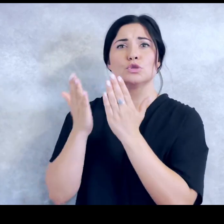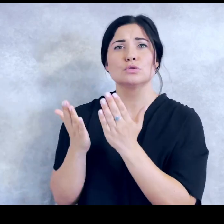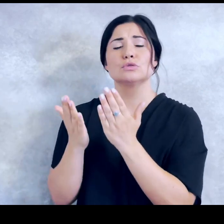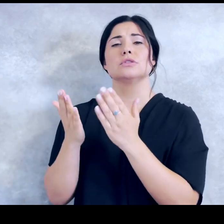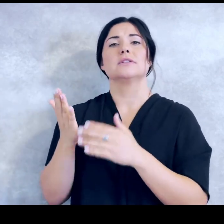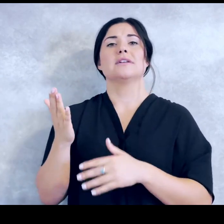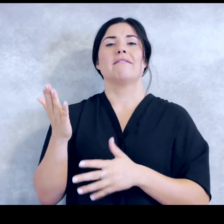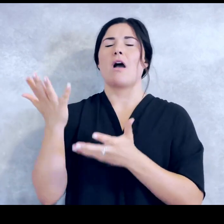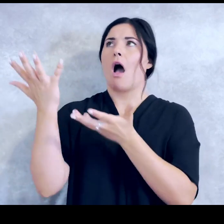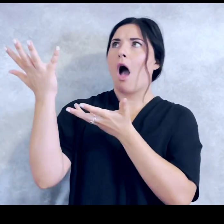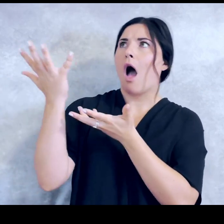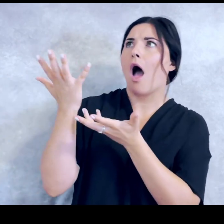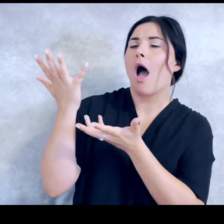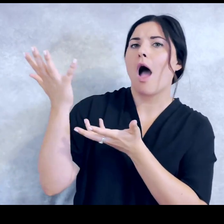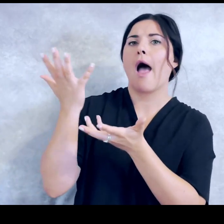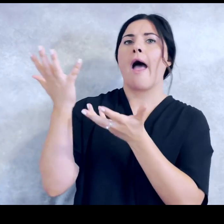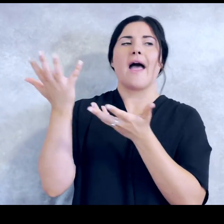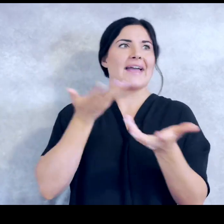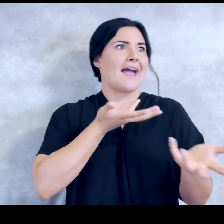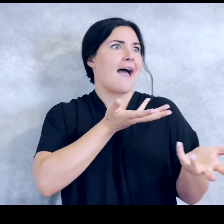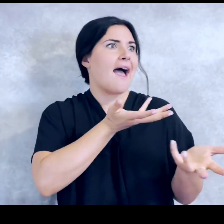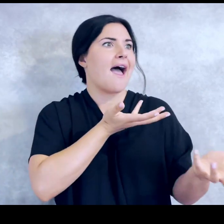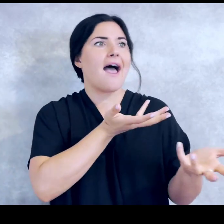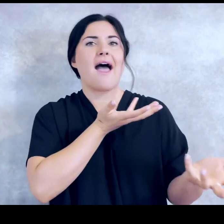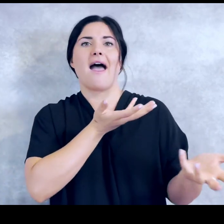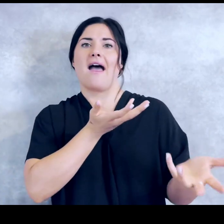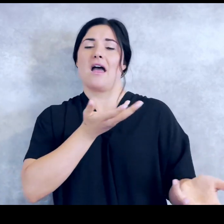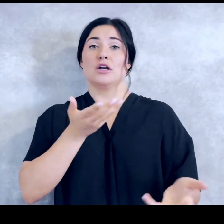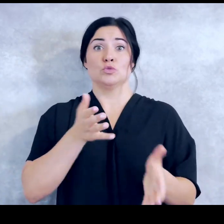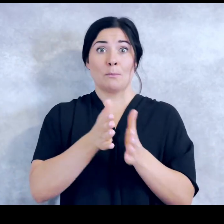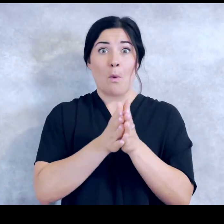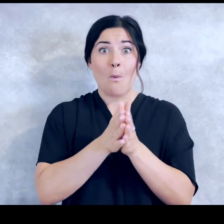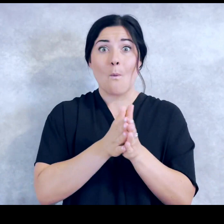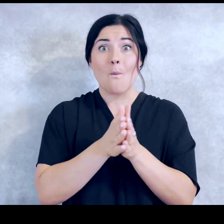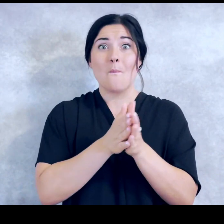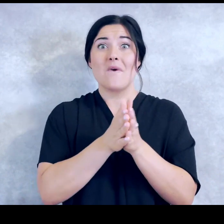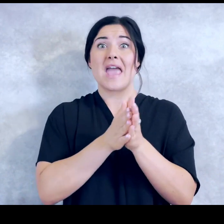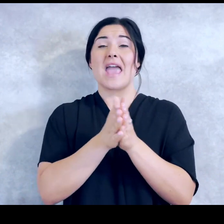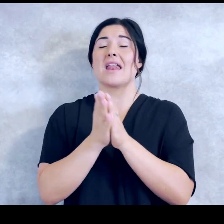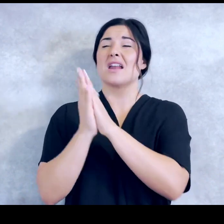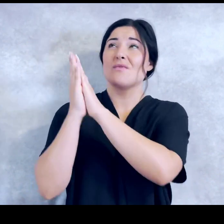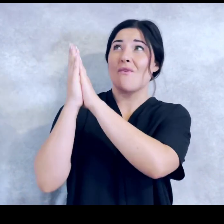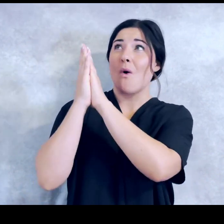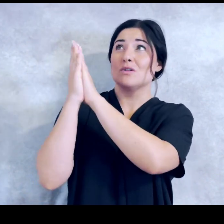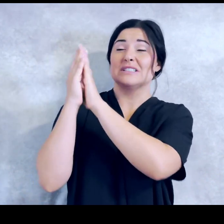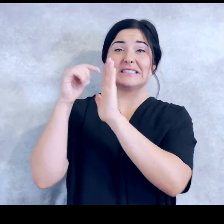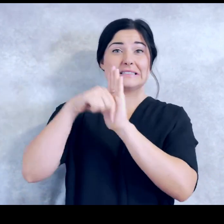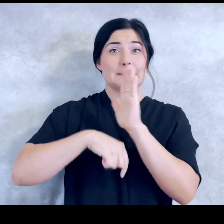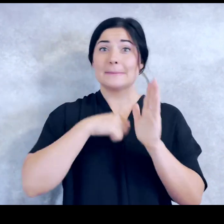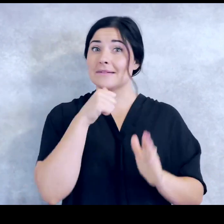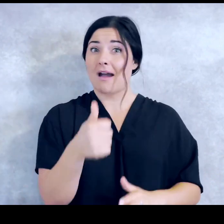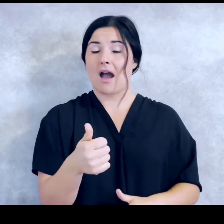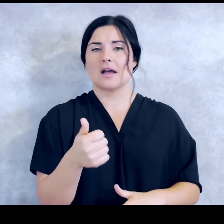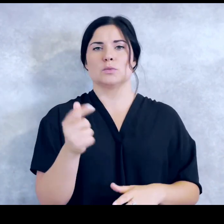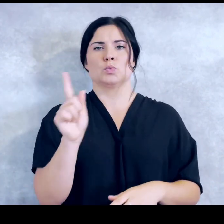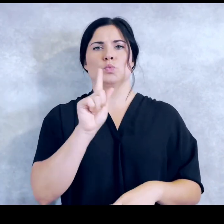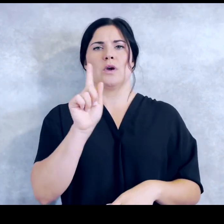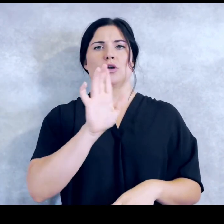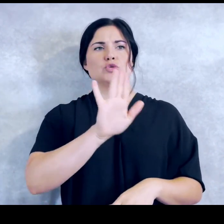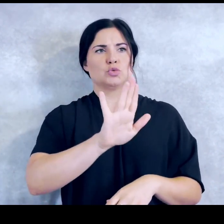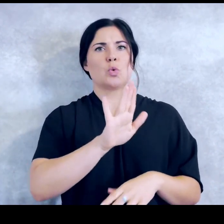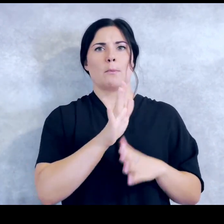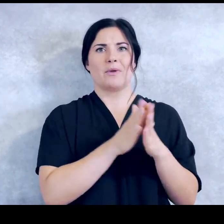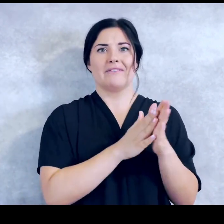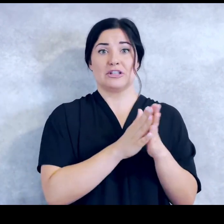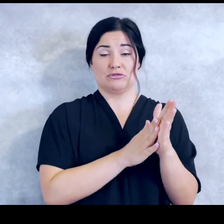word, my engagement in His people, the family of God, if you're finding your devotion to God isn't that deep, then maybe